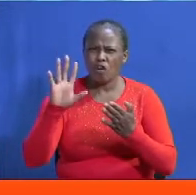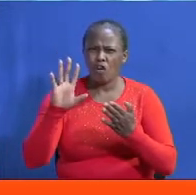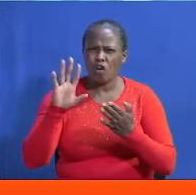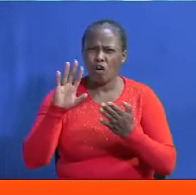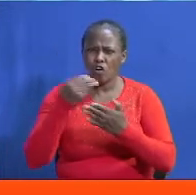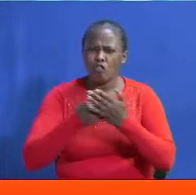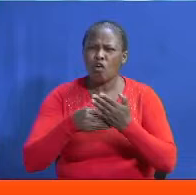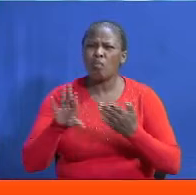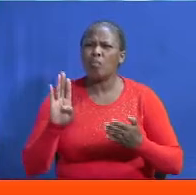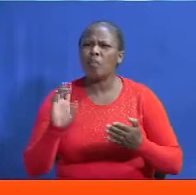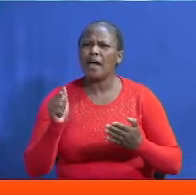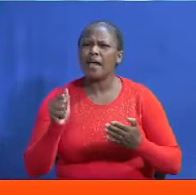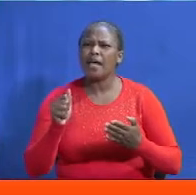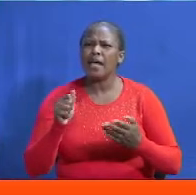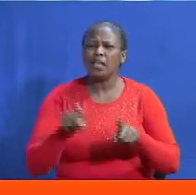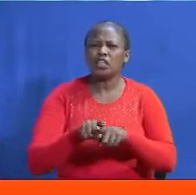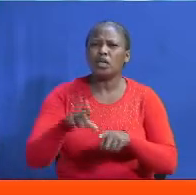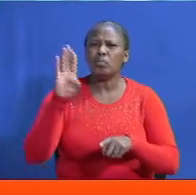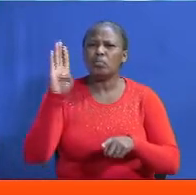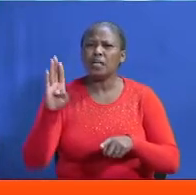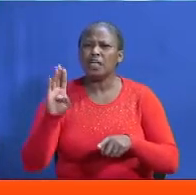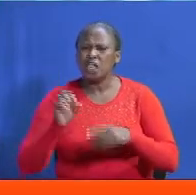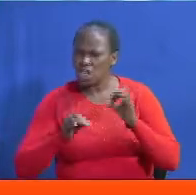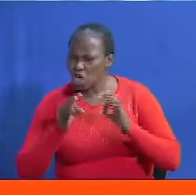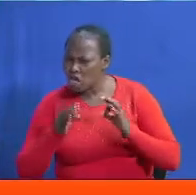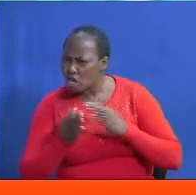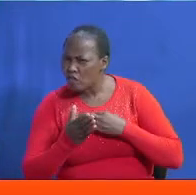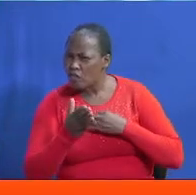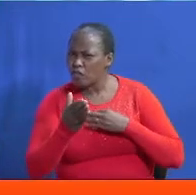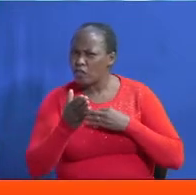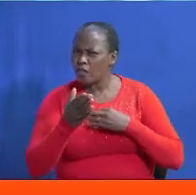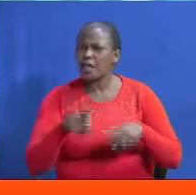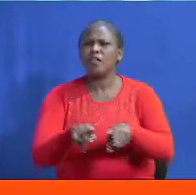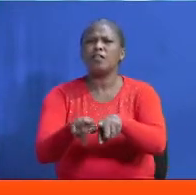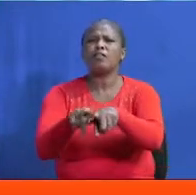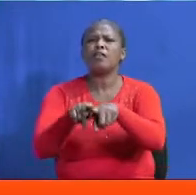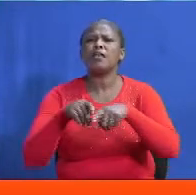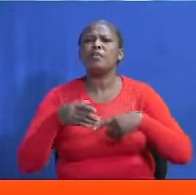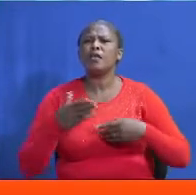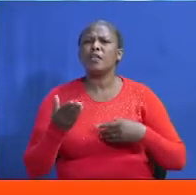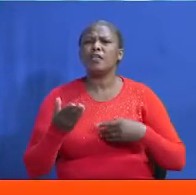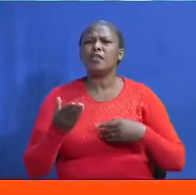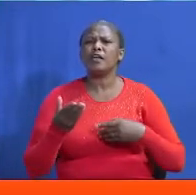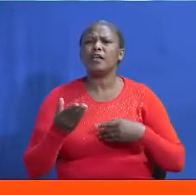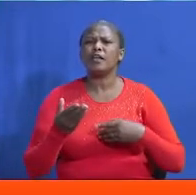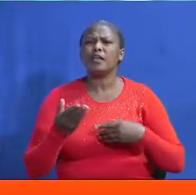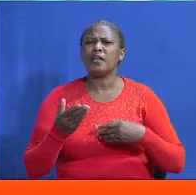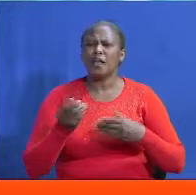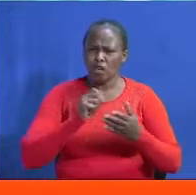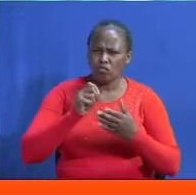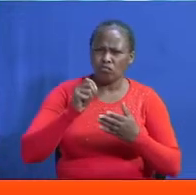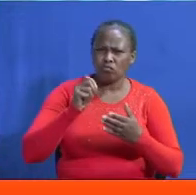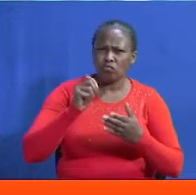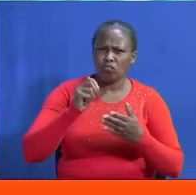see if they are matching. If they are matching, they're supposed to fill form 34C and then form 34D, which is used to